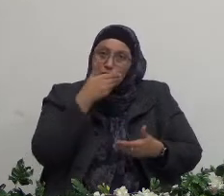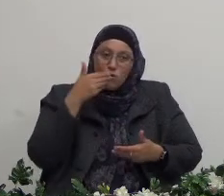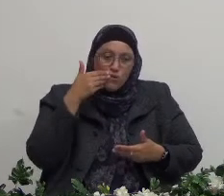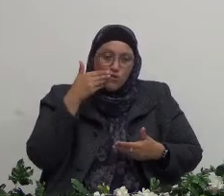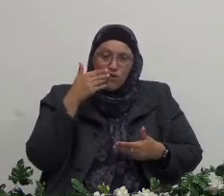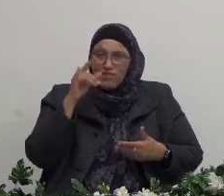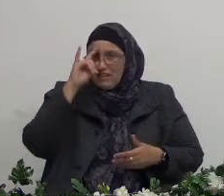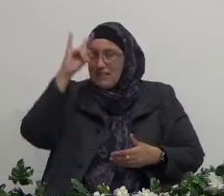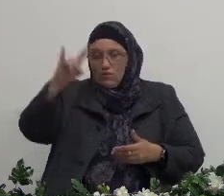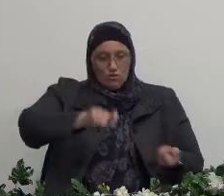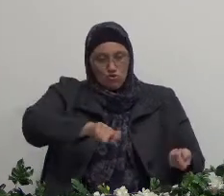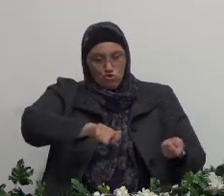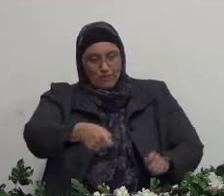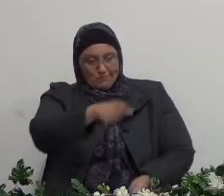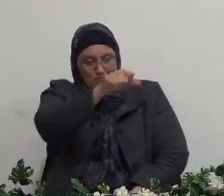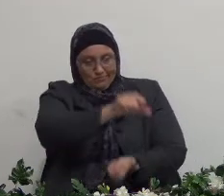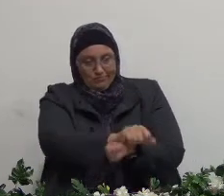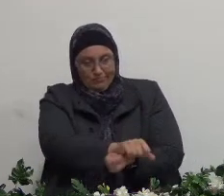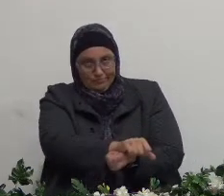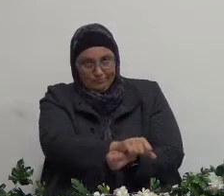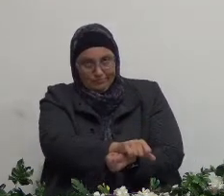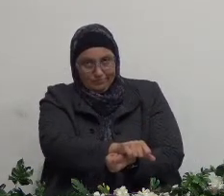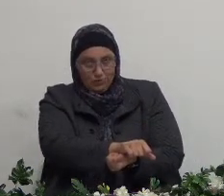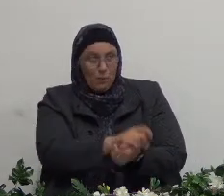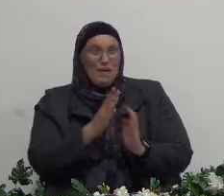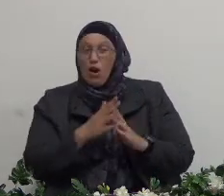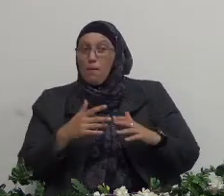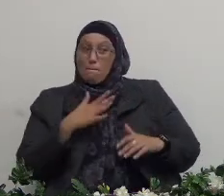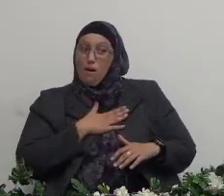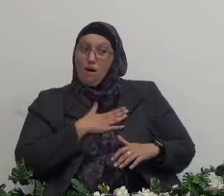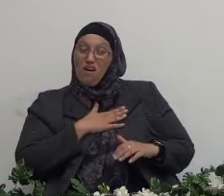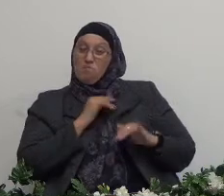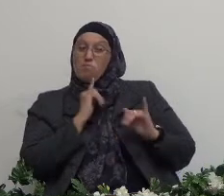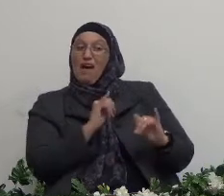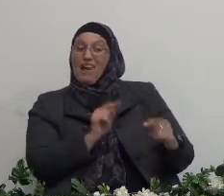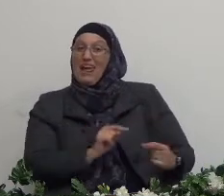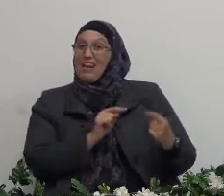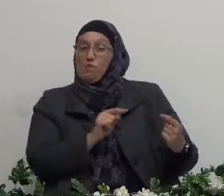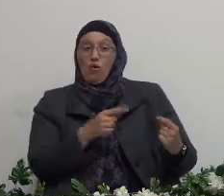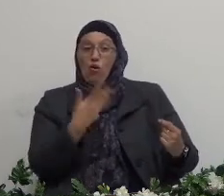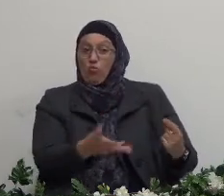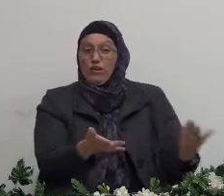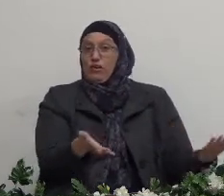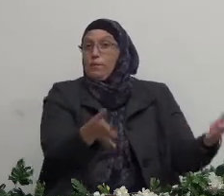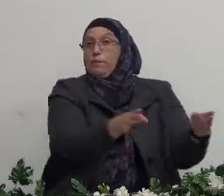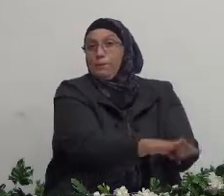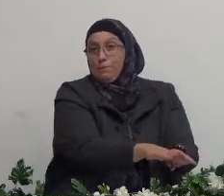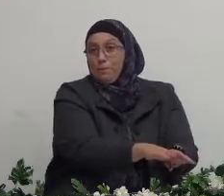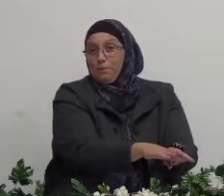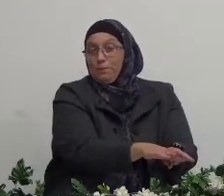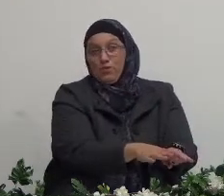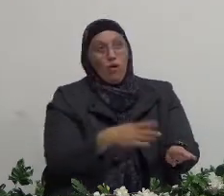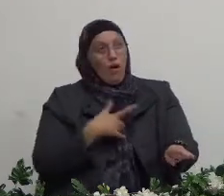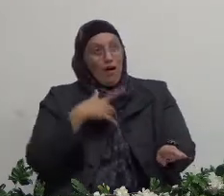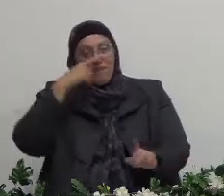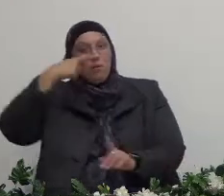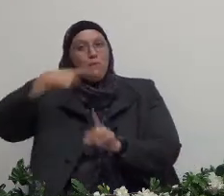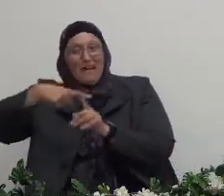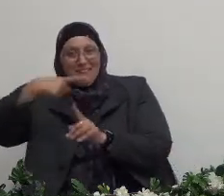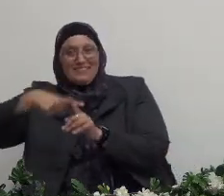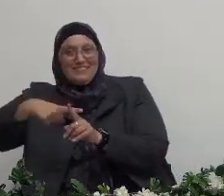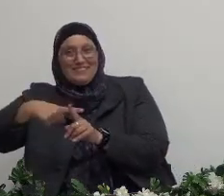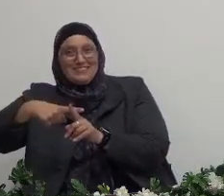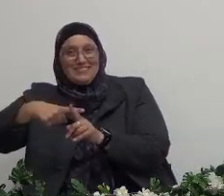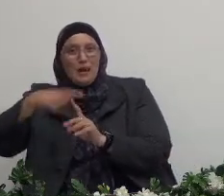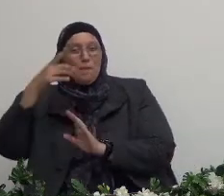I've subdued my enemy and I have basically an advantage. So after Shahr Ramadan, I'm in an